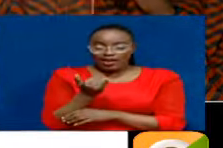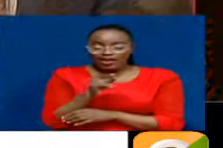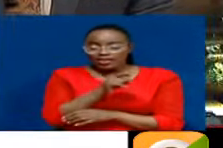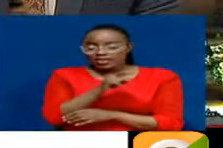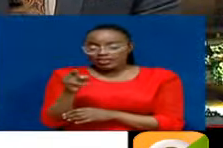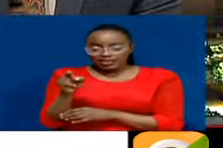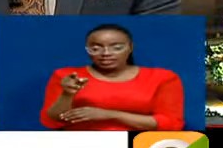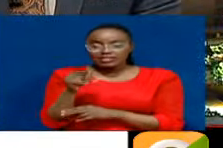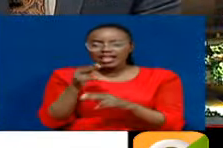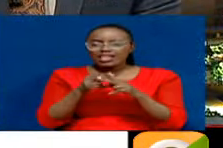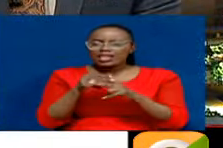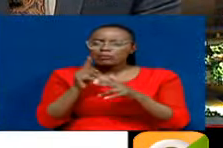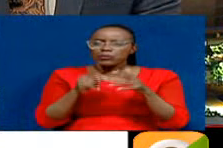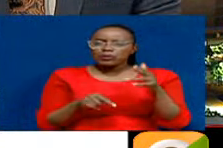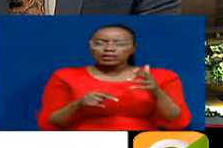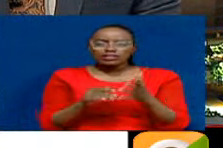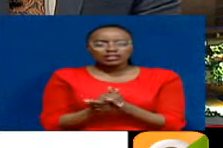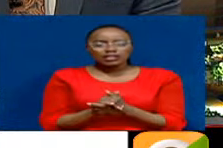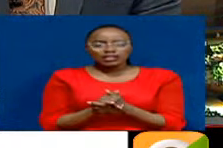are, you know, what we call